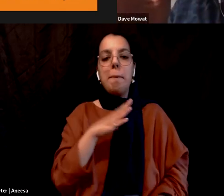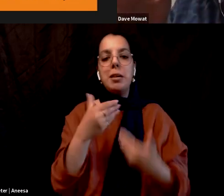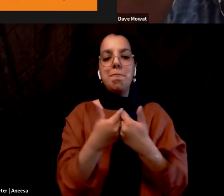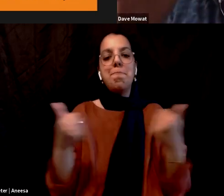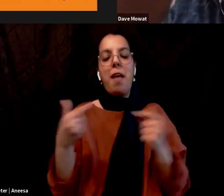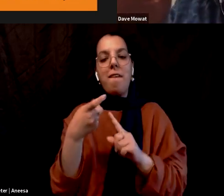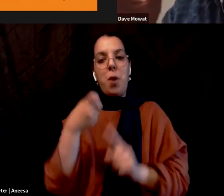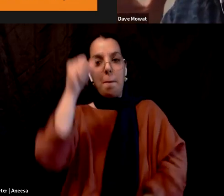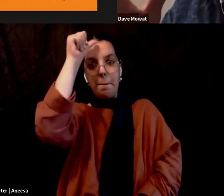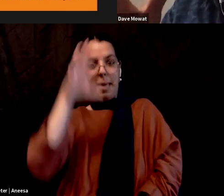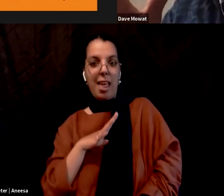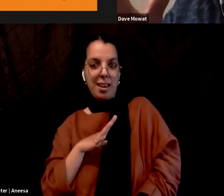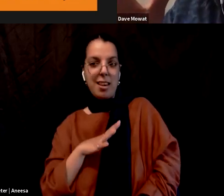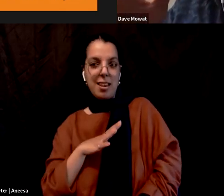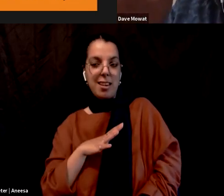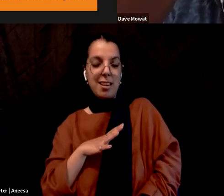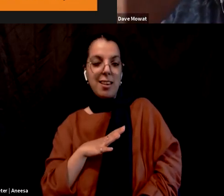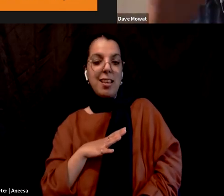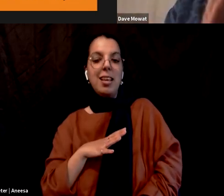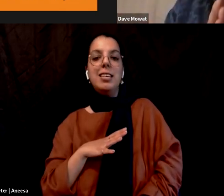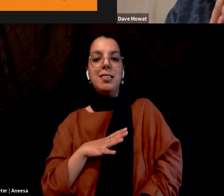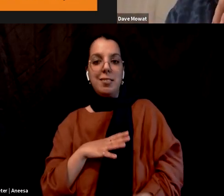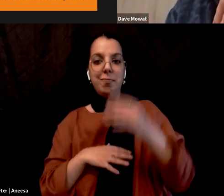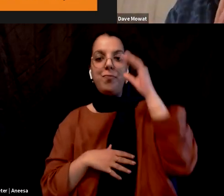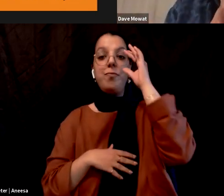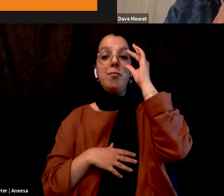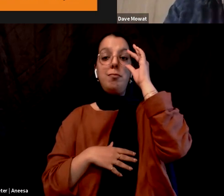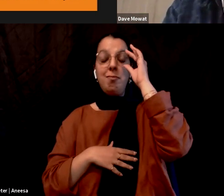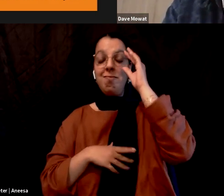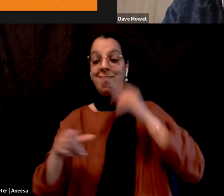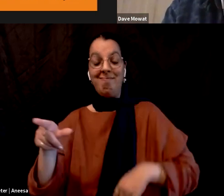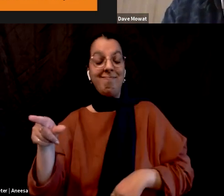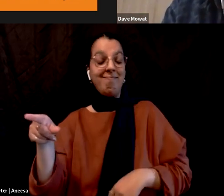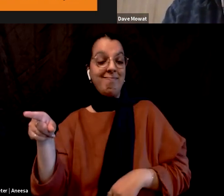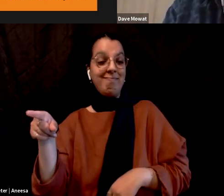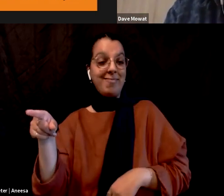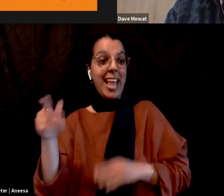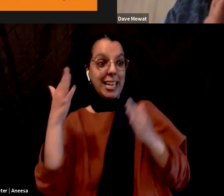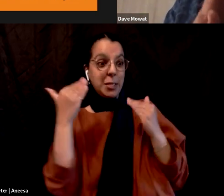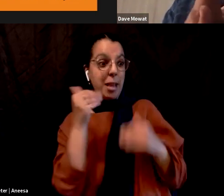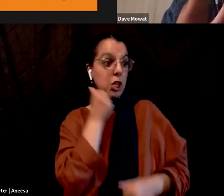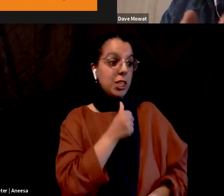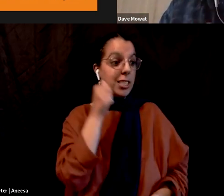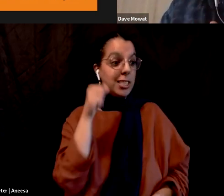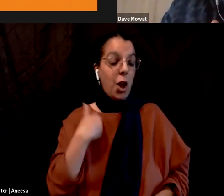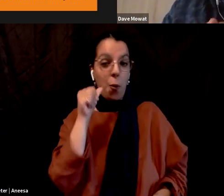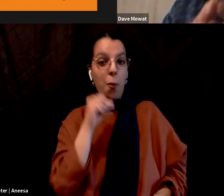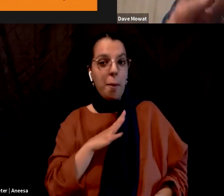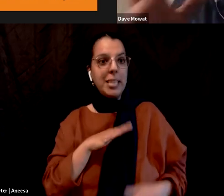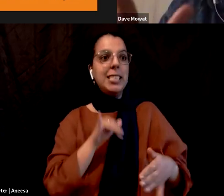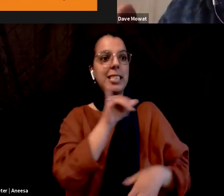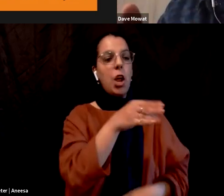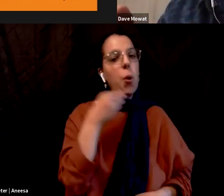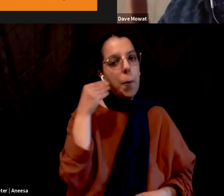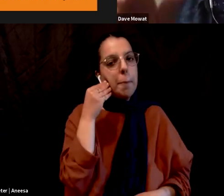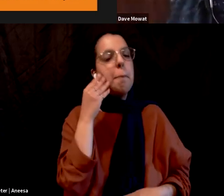from activities on the land, and they're expected to be in the home now, where they should be making the bed and learning